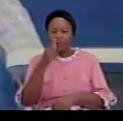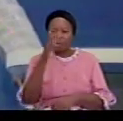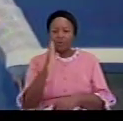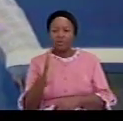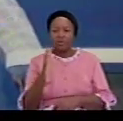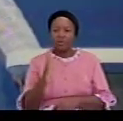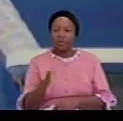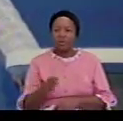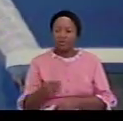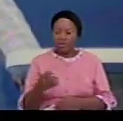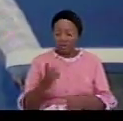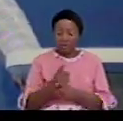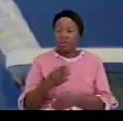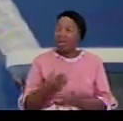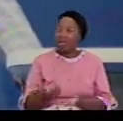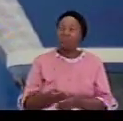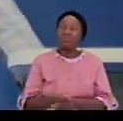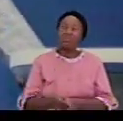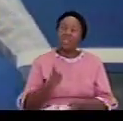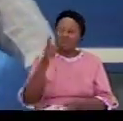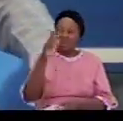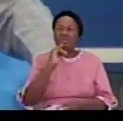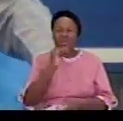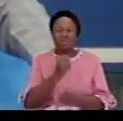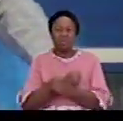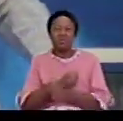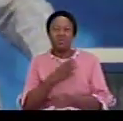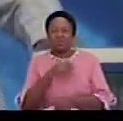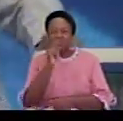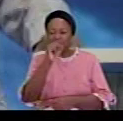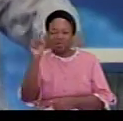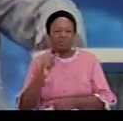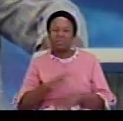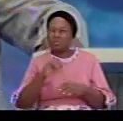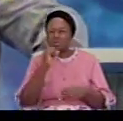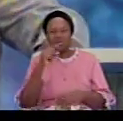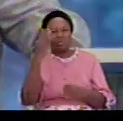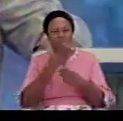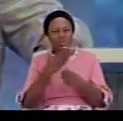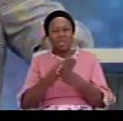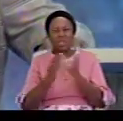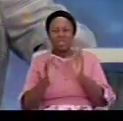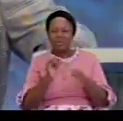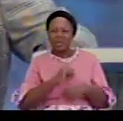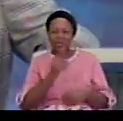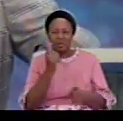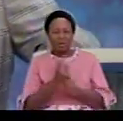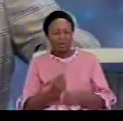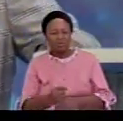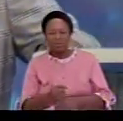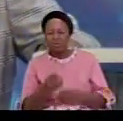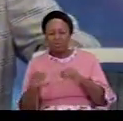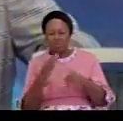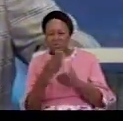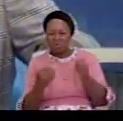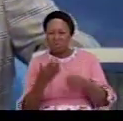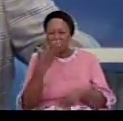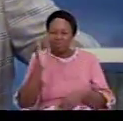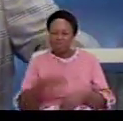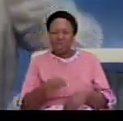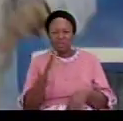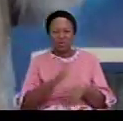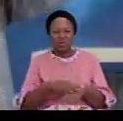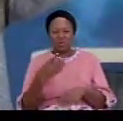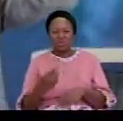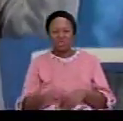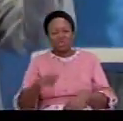God is love, and therefore he doesn't mind if I speak on the face of his only begotten